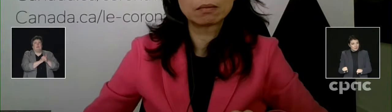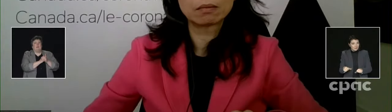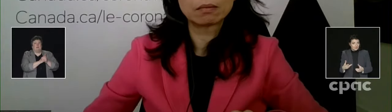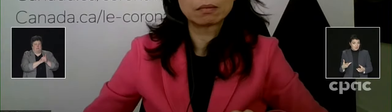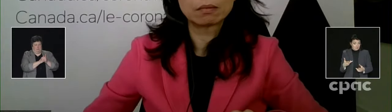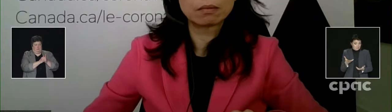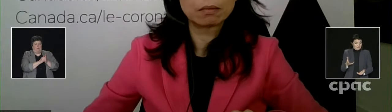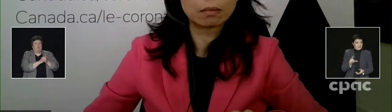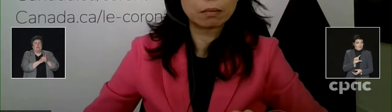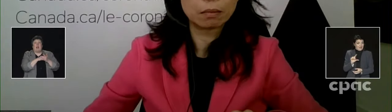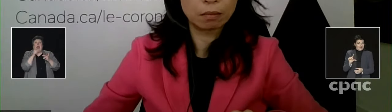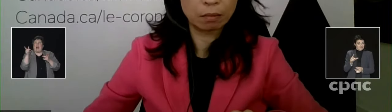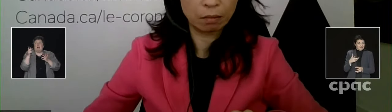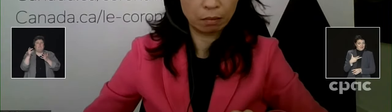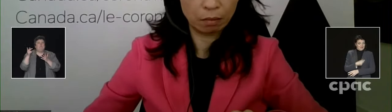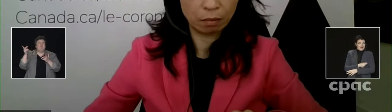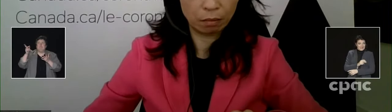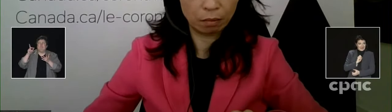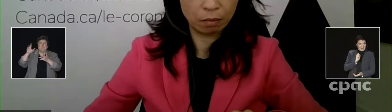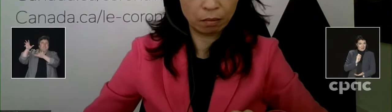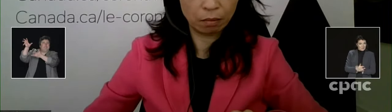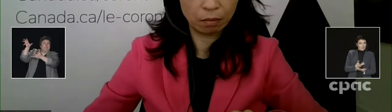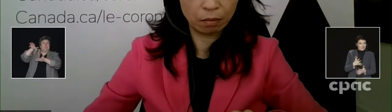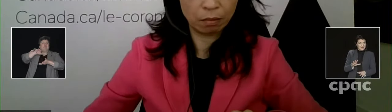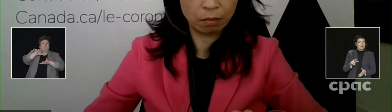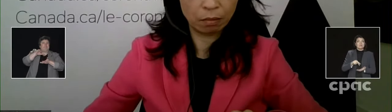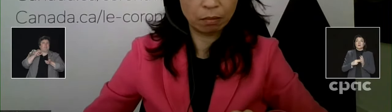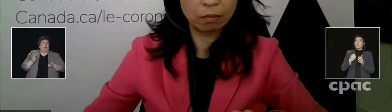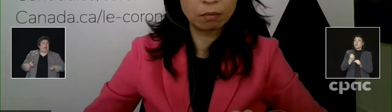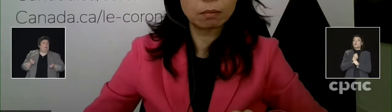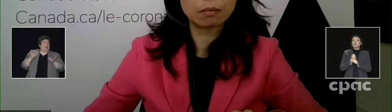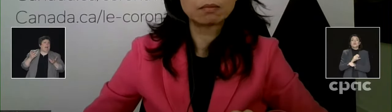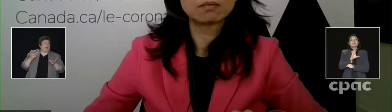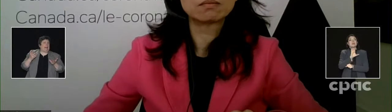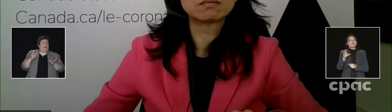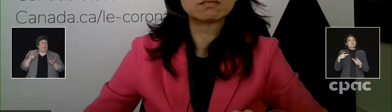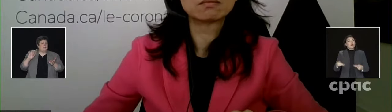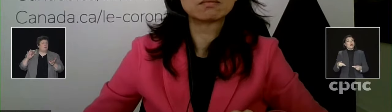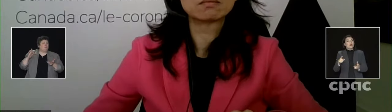of brought into Canada in those first rounds of doses coming?